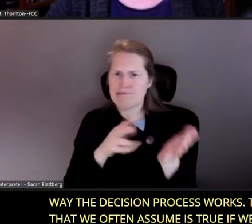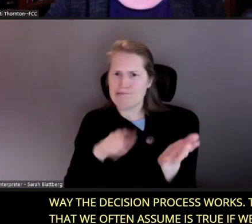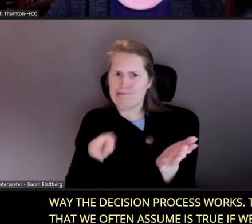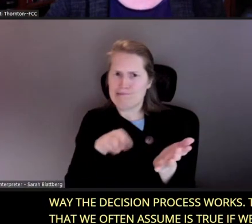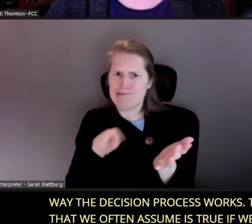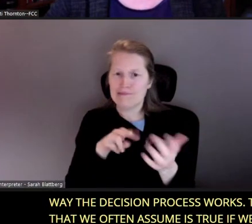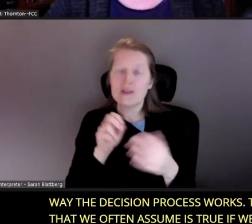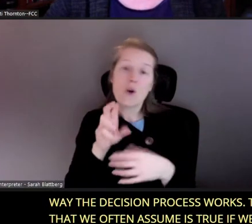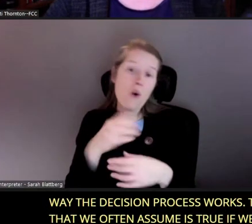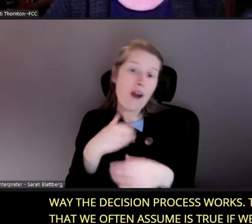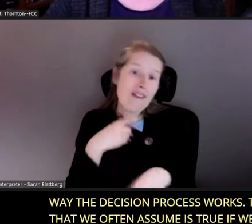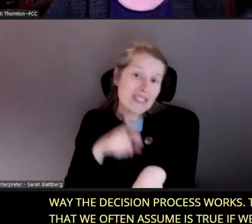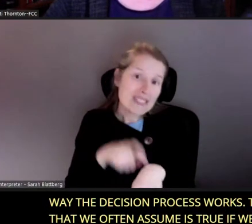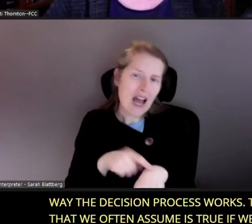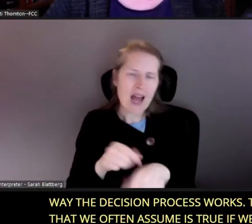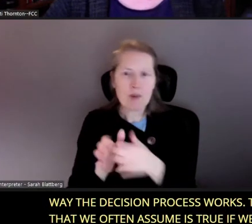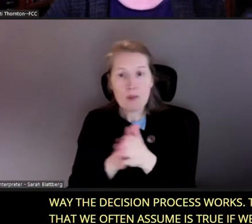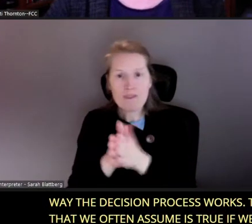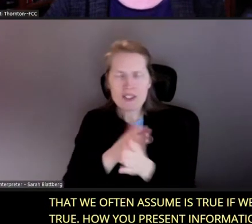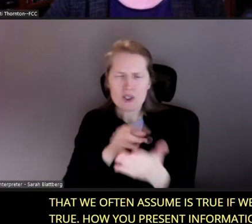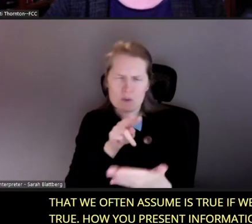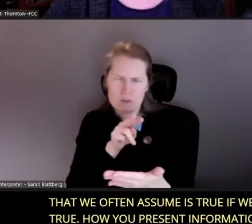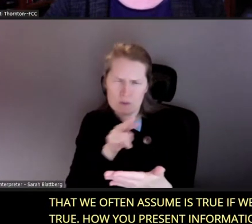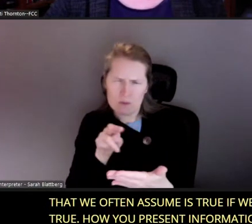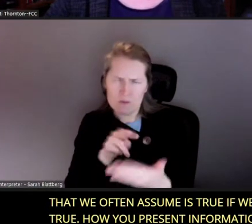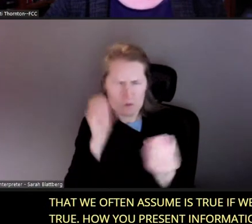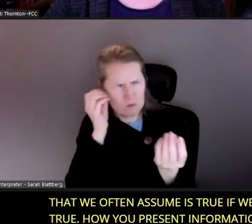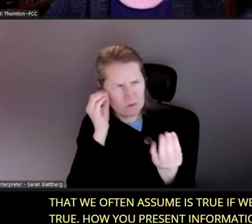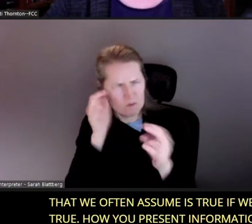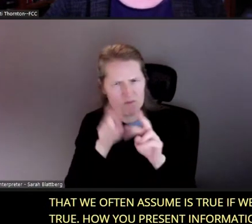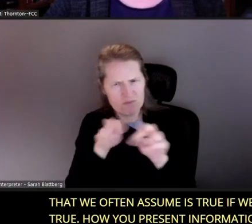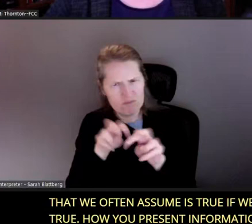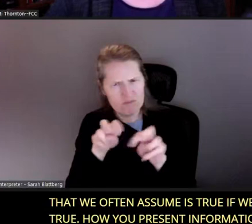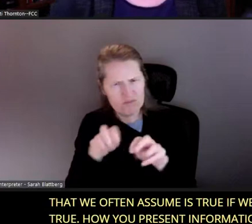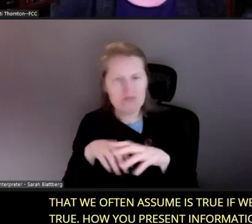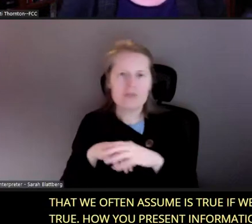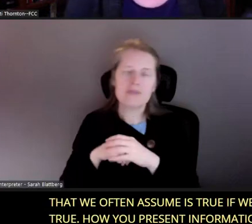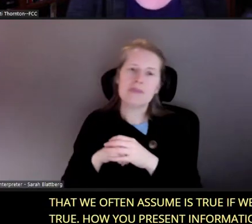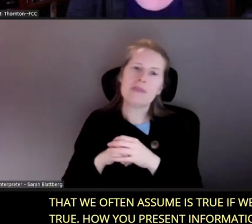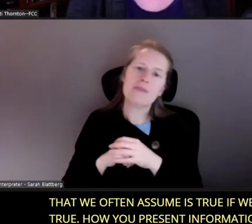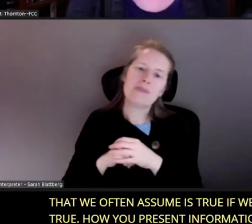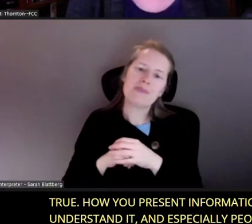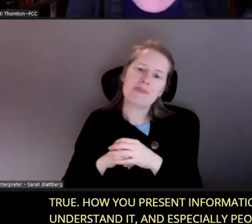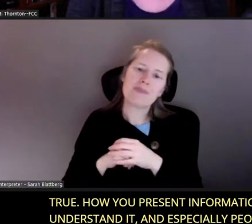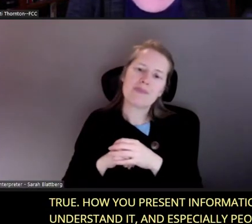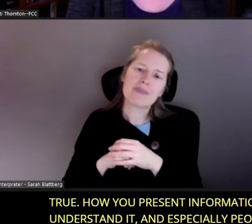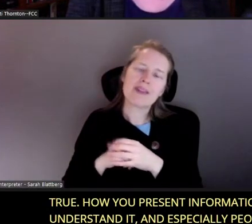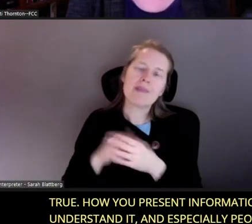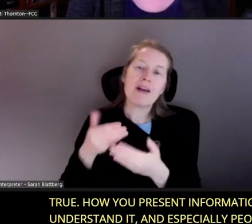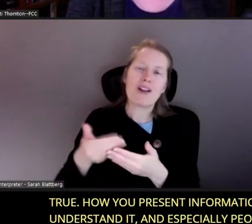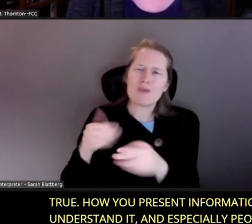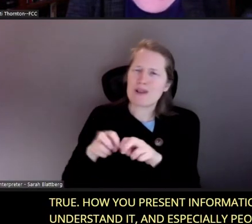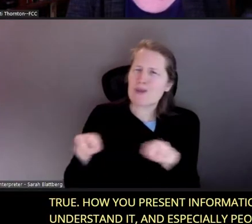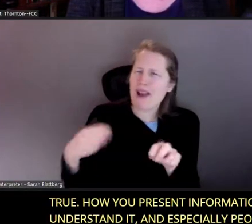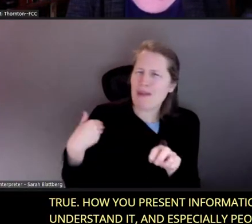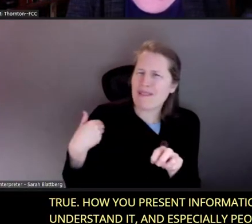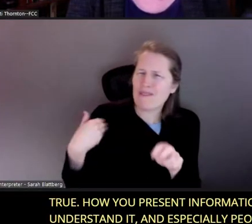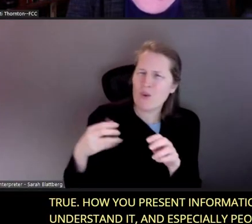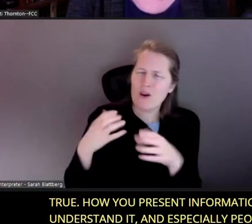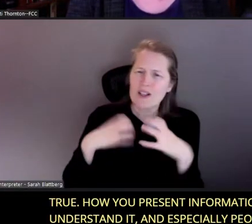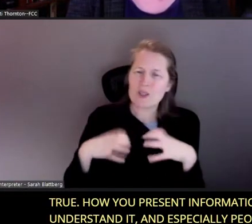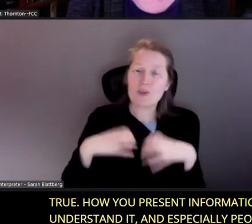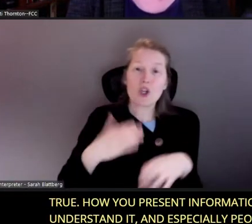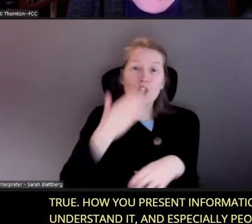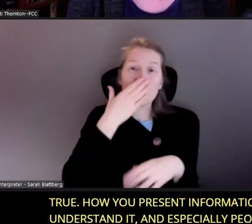and motivation too. It also though, and this goes back to some of the consumer comments from before, good